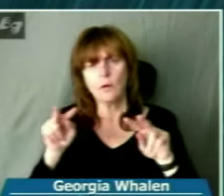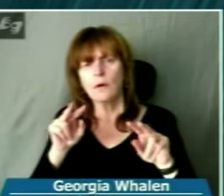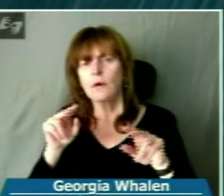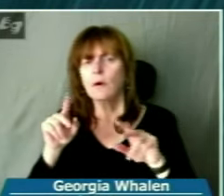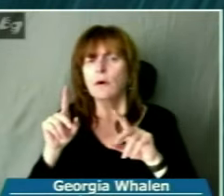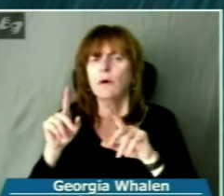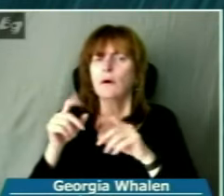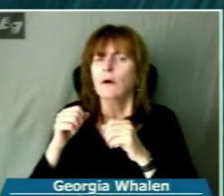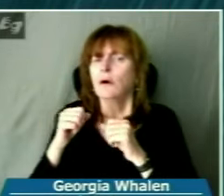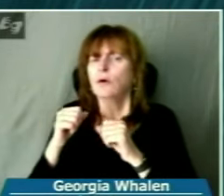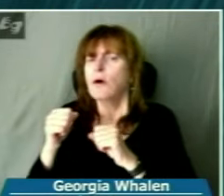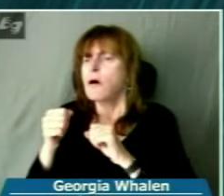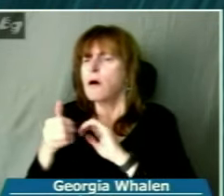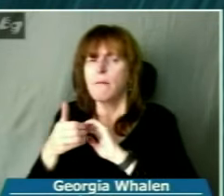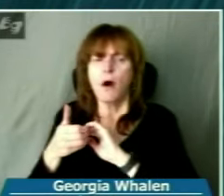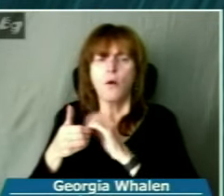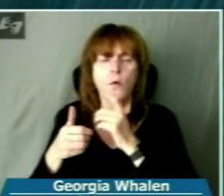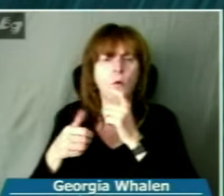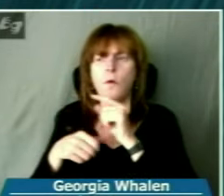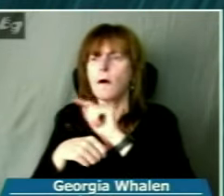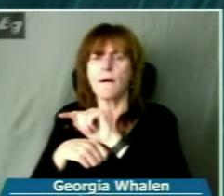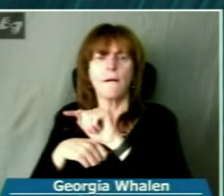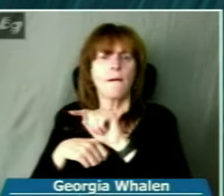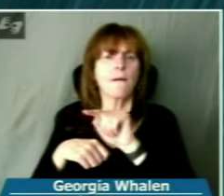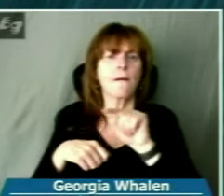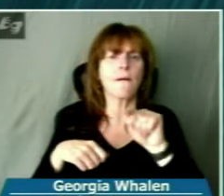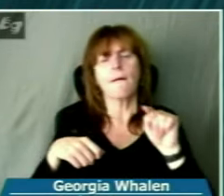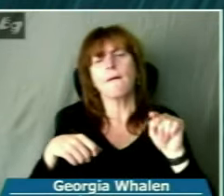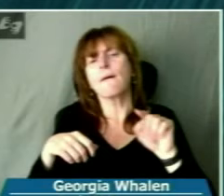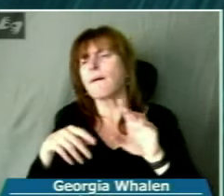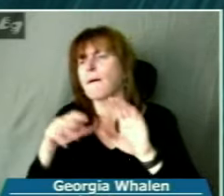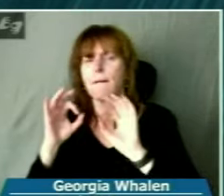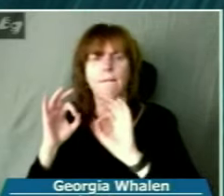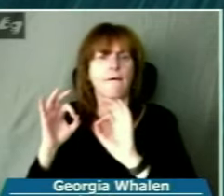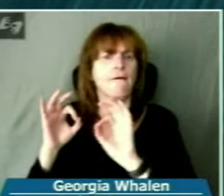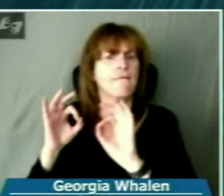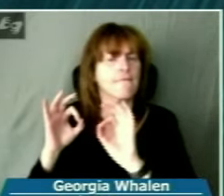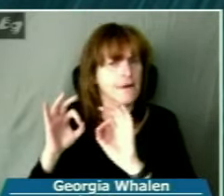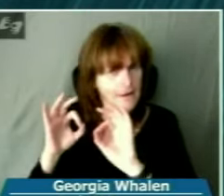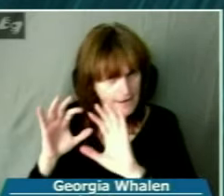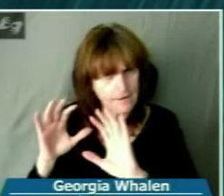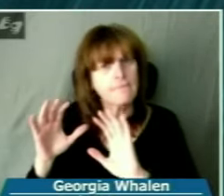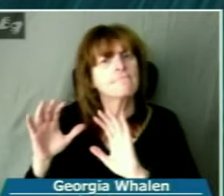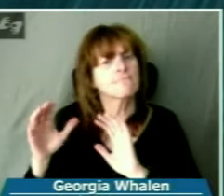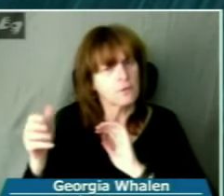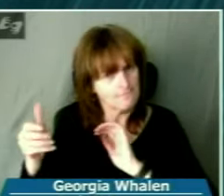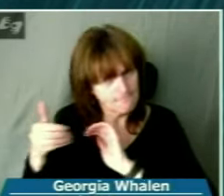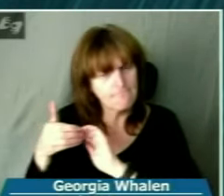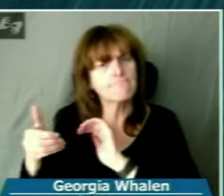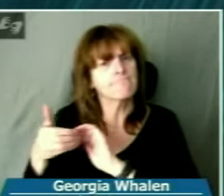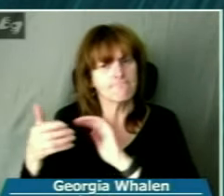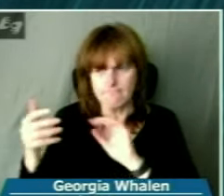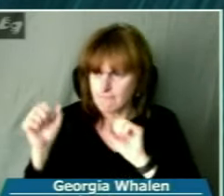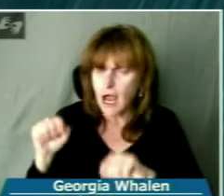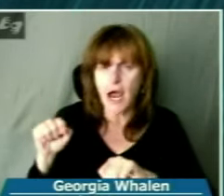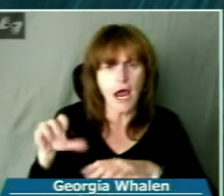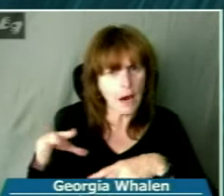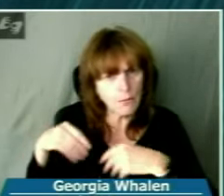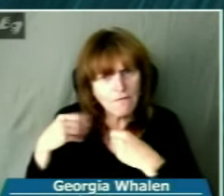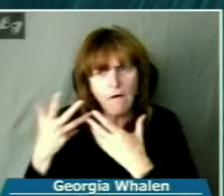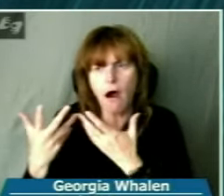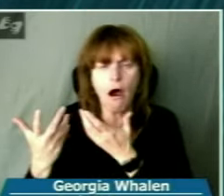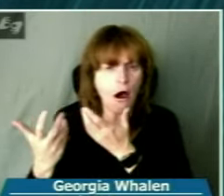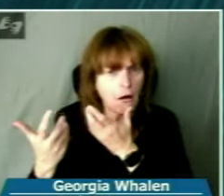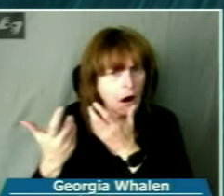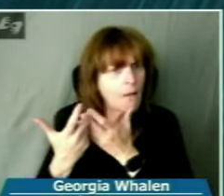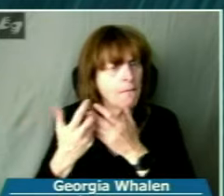Hamilton. And we've been really fortunate that to this point in time, we've been able to meet the demands and the requirements that we've